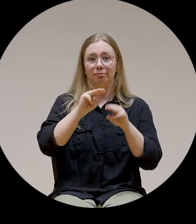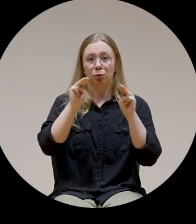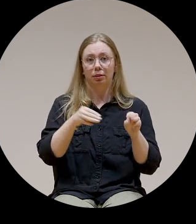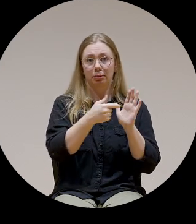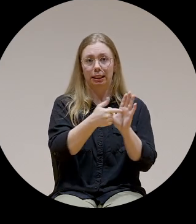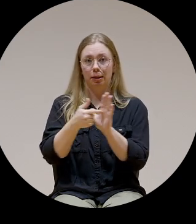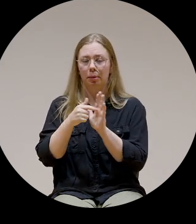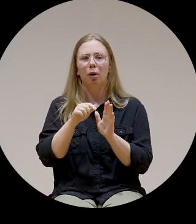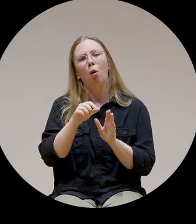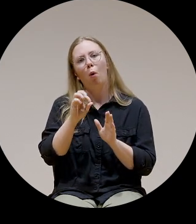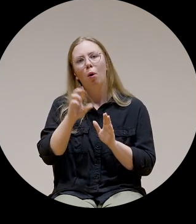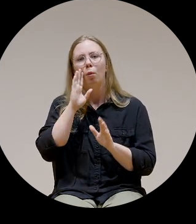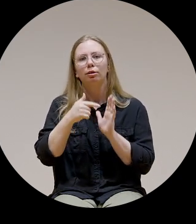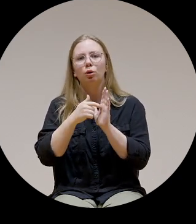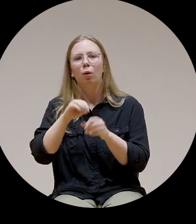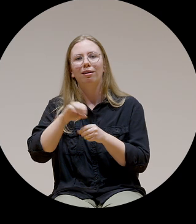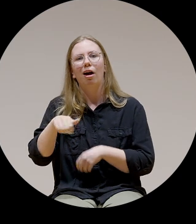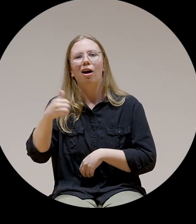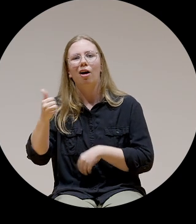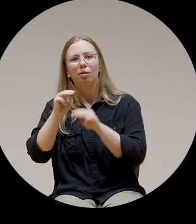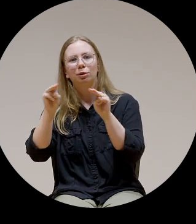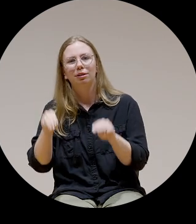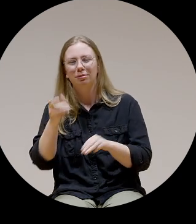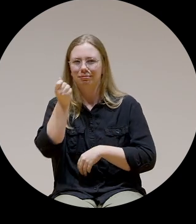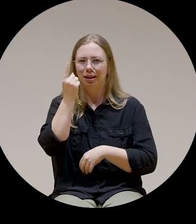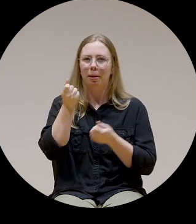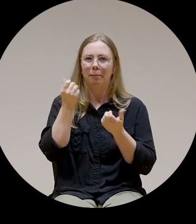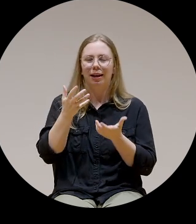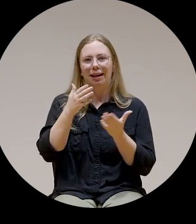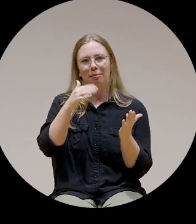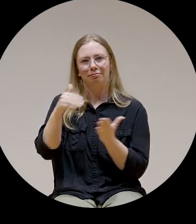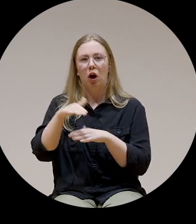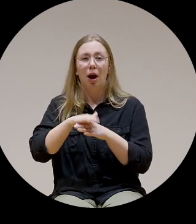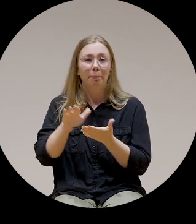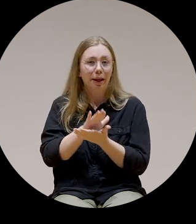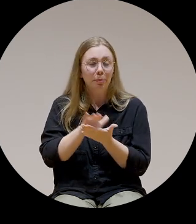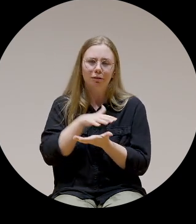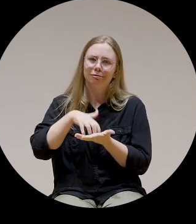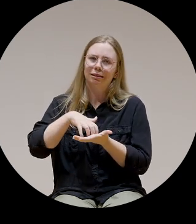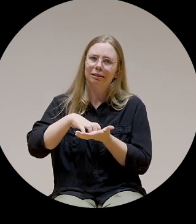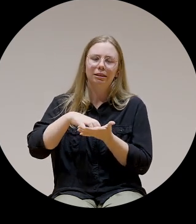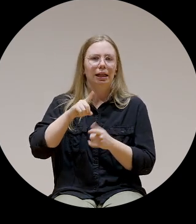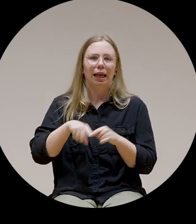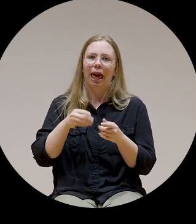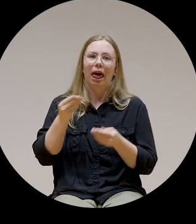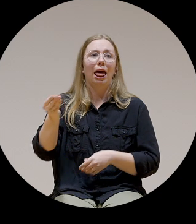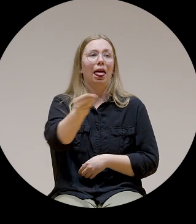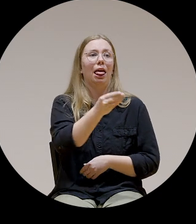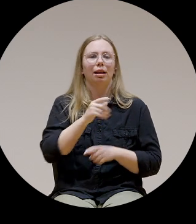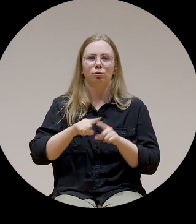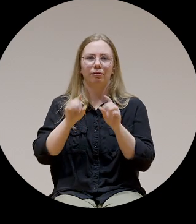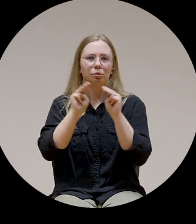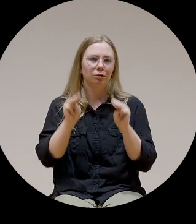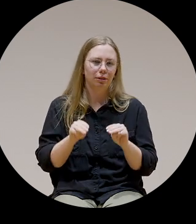iterations of it that are going to other museums, because a lot of the fragile works on paper are substituted when it goes to a new museum. So